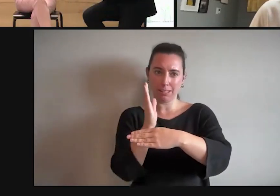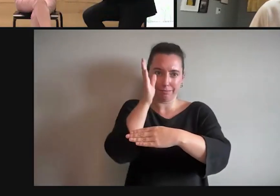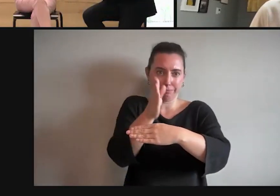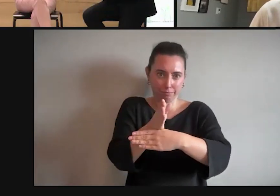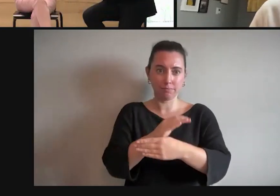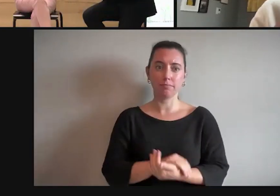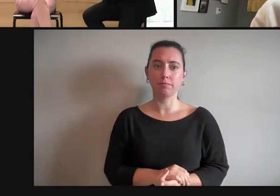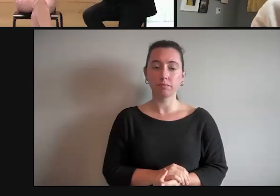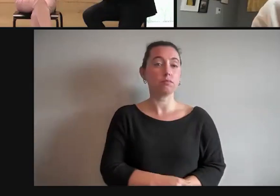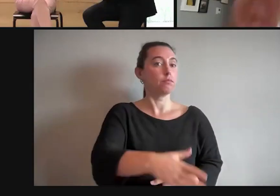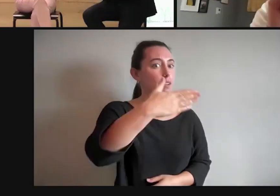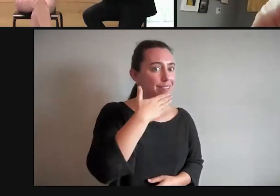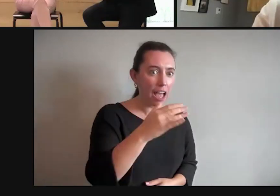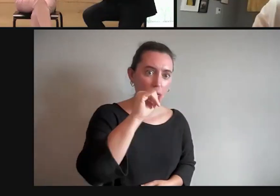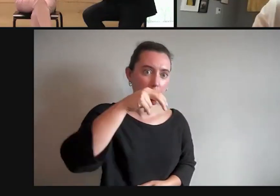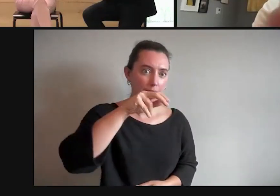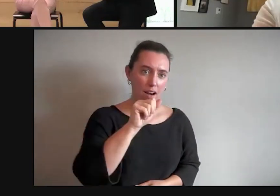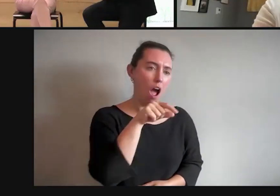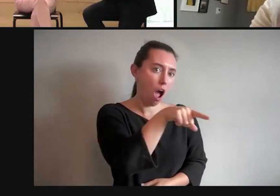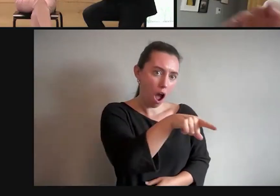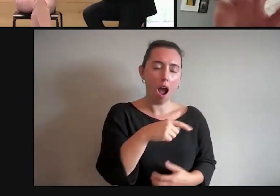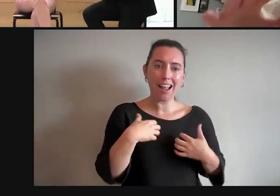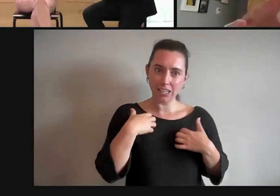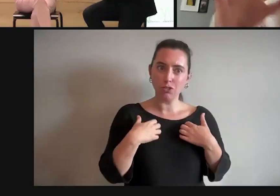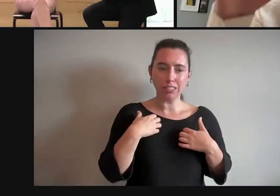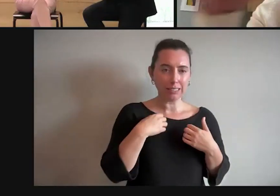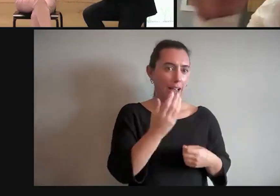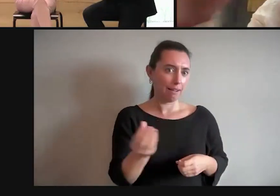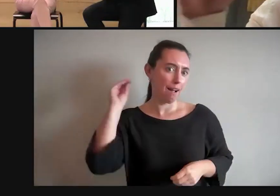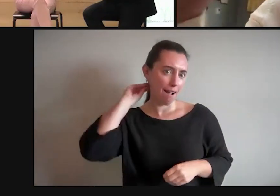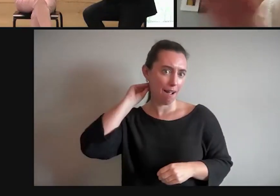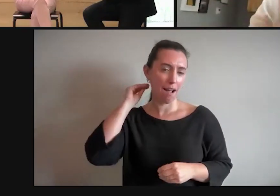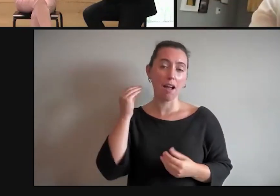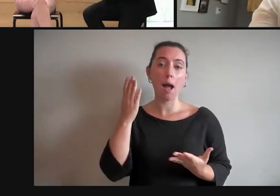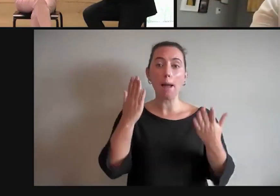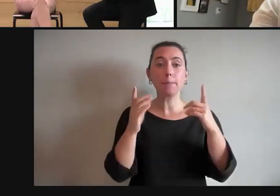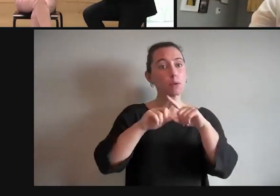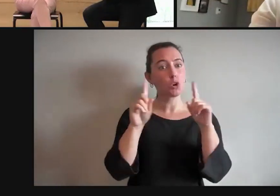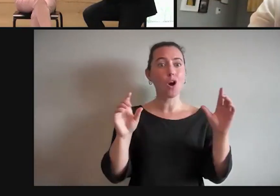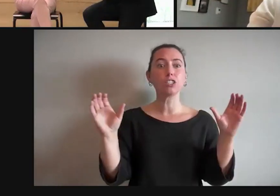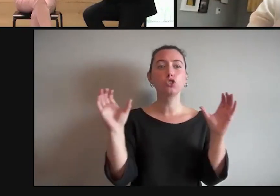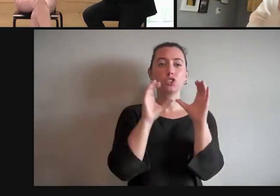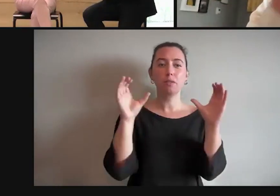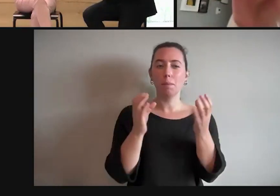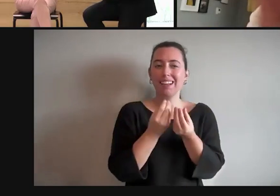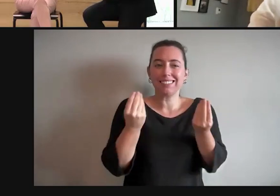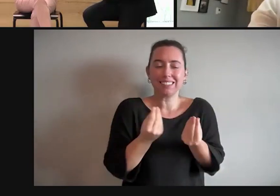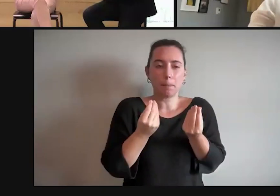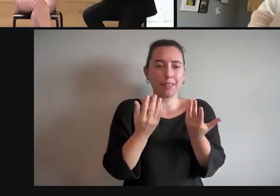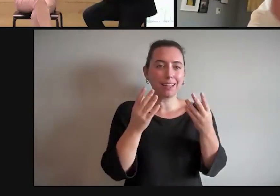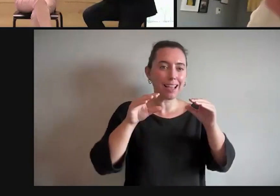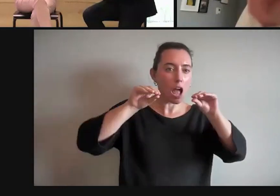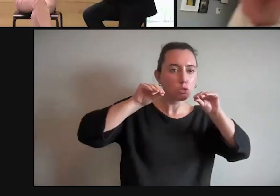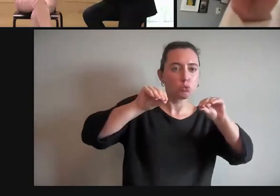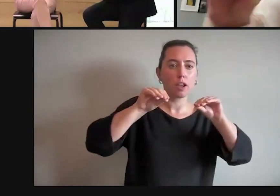Thank you very much. Super interesting bucket list. So maybe not certificates, but some kind of badges